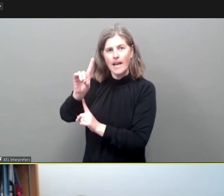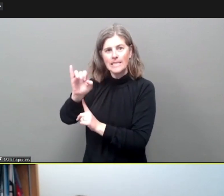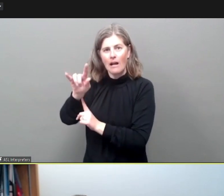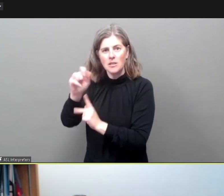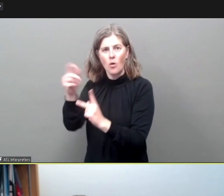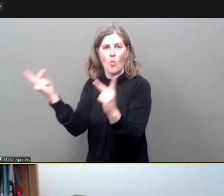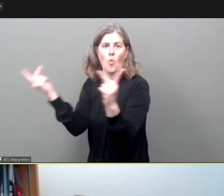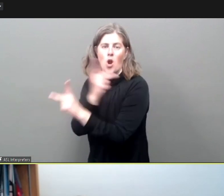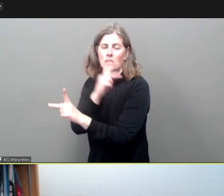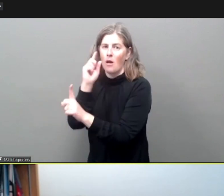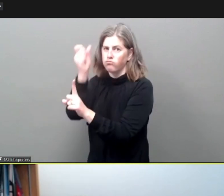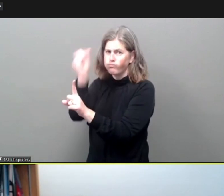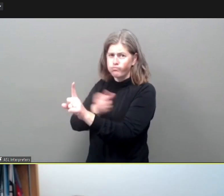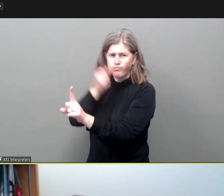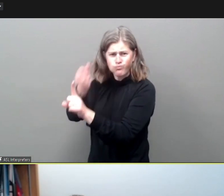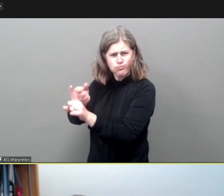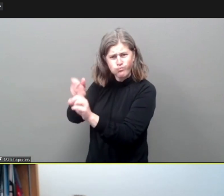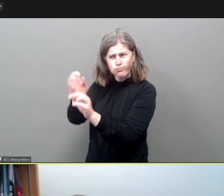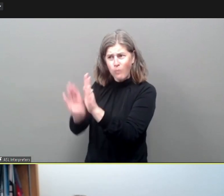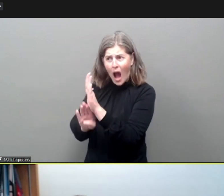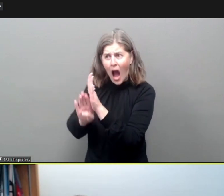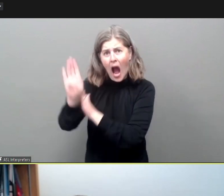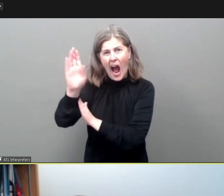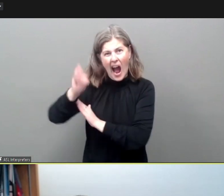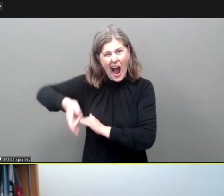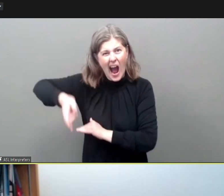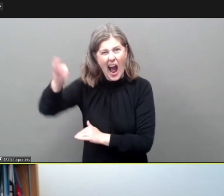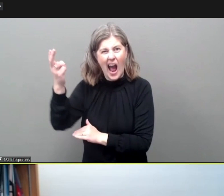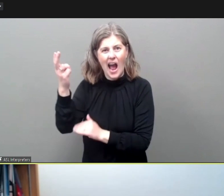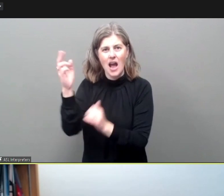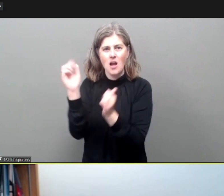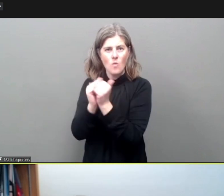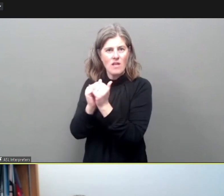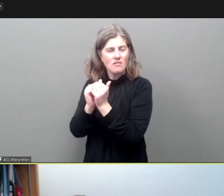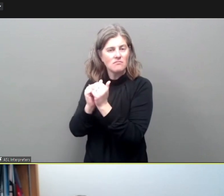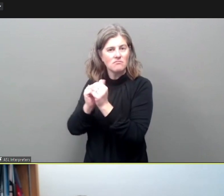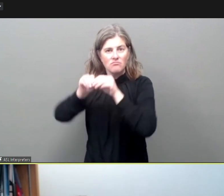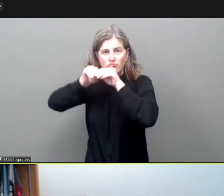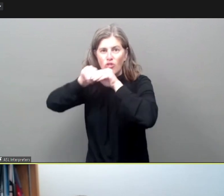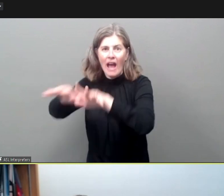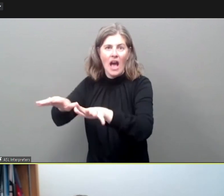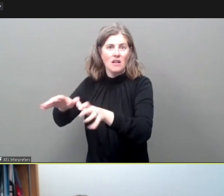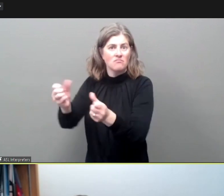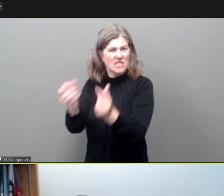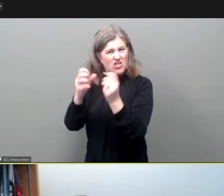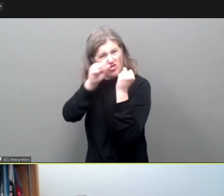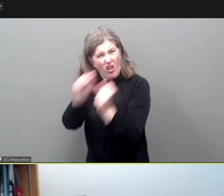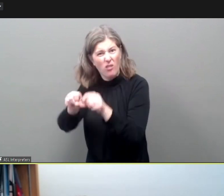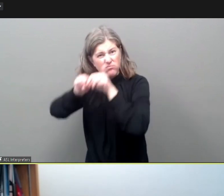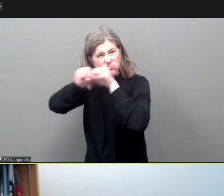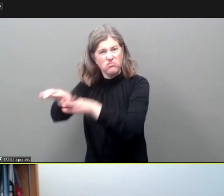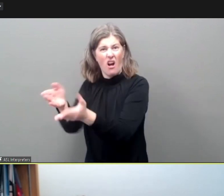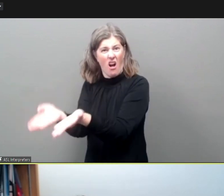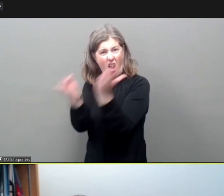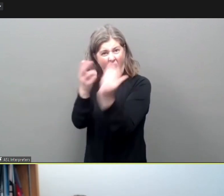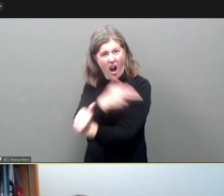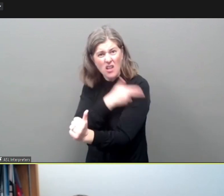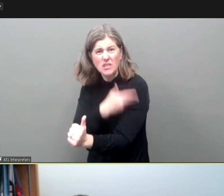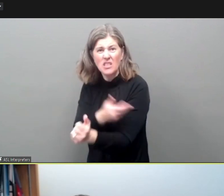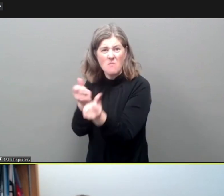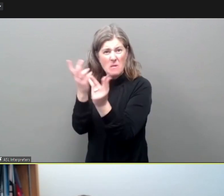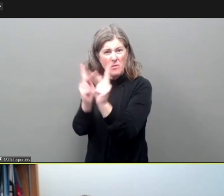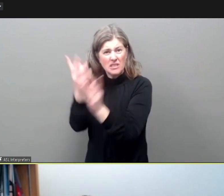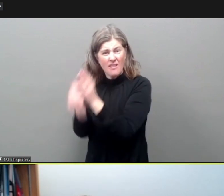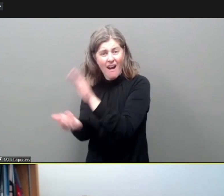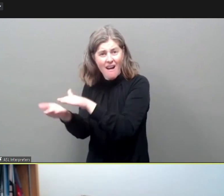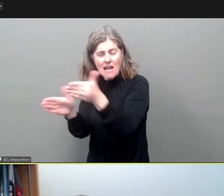they were hit really hard with high levels of hospitalizations and deaths. And